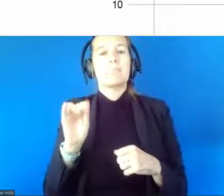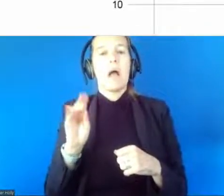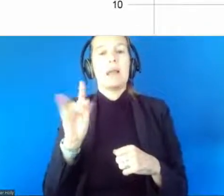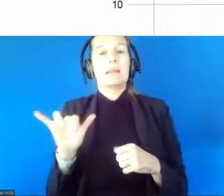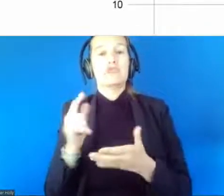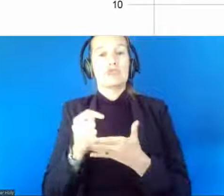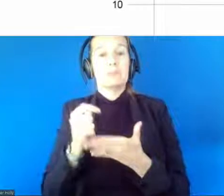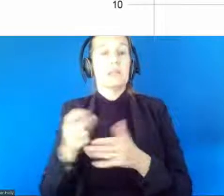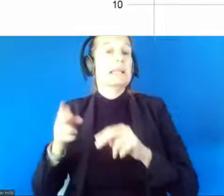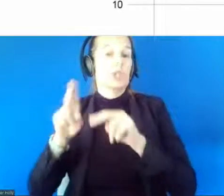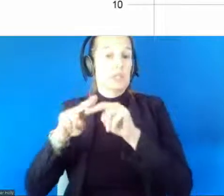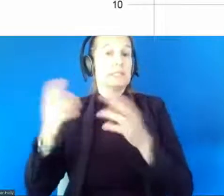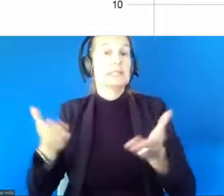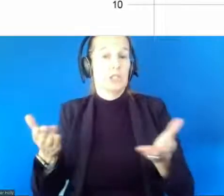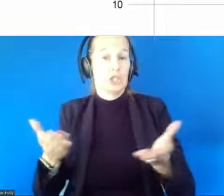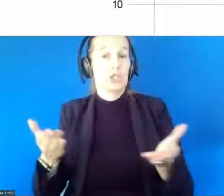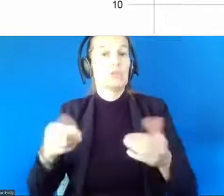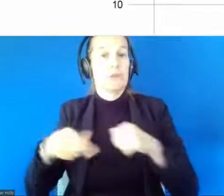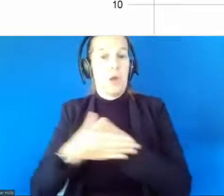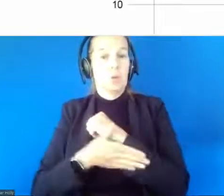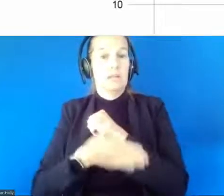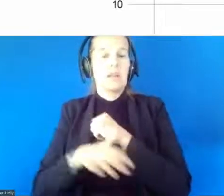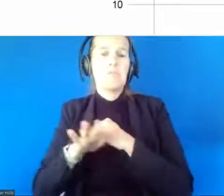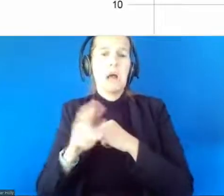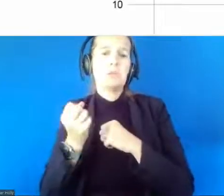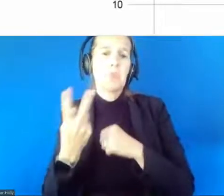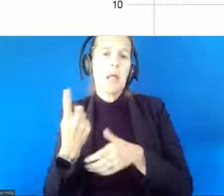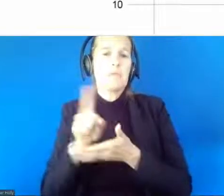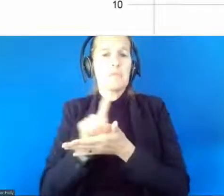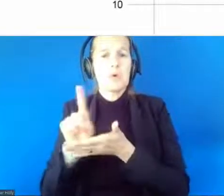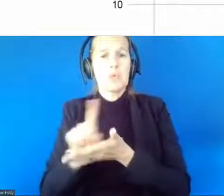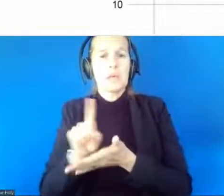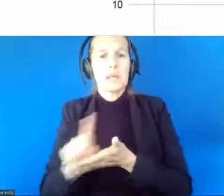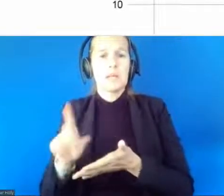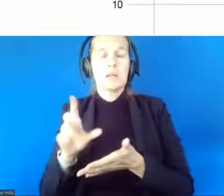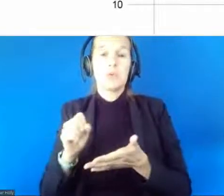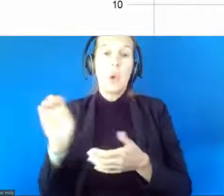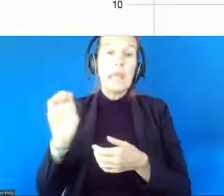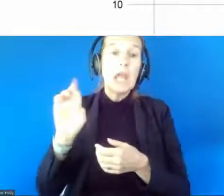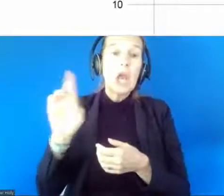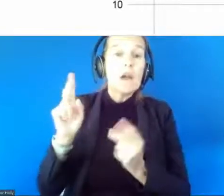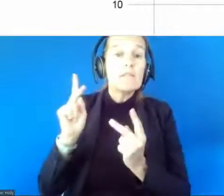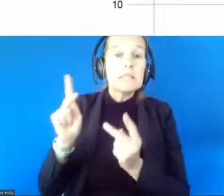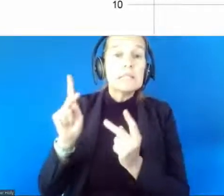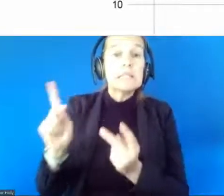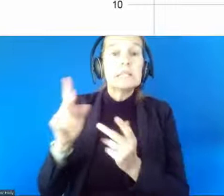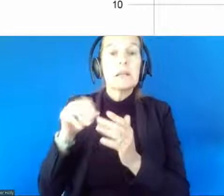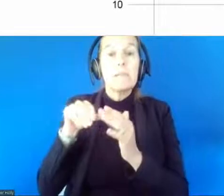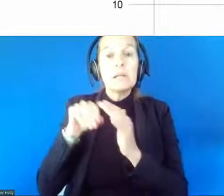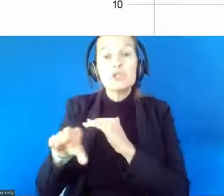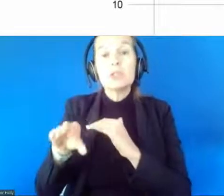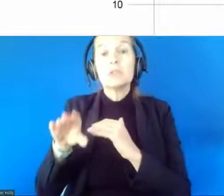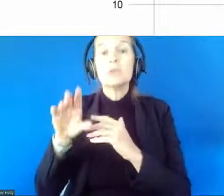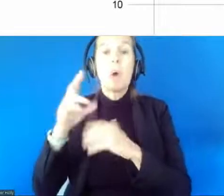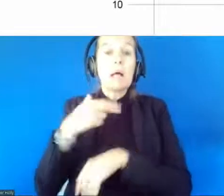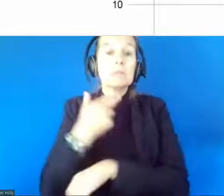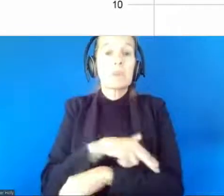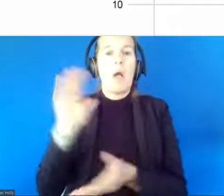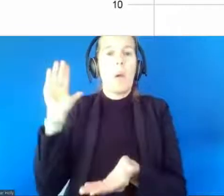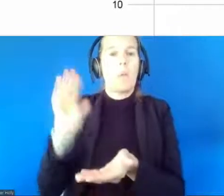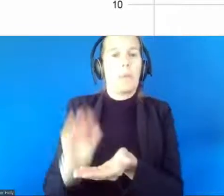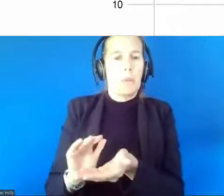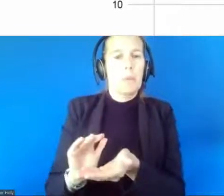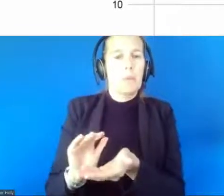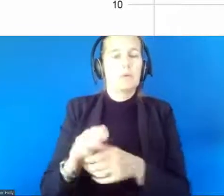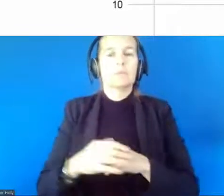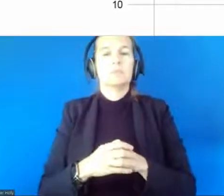County, and they are about 12 per week, which keeps the emergency room visits and the admissions down. We also